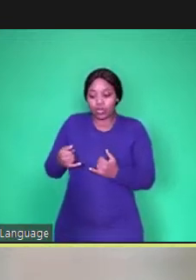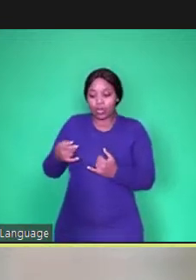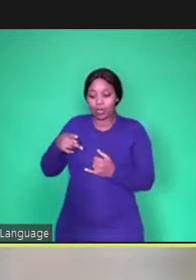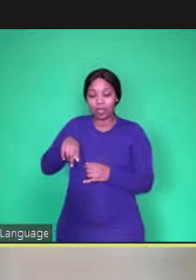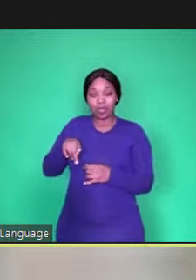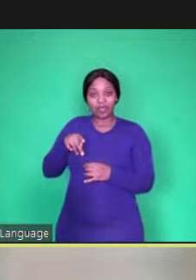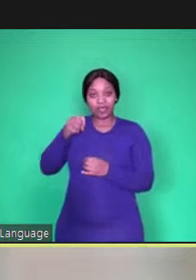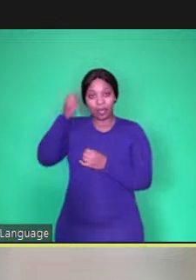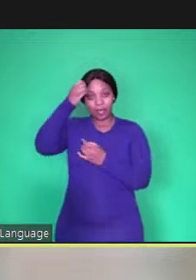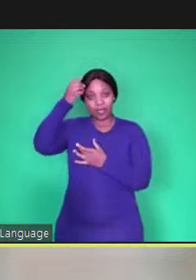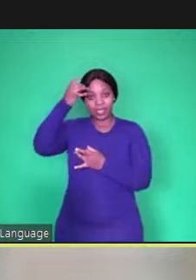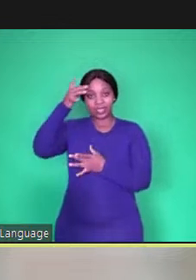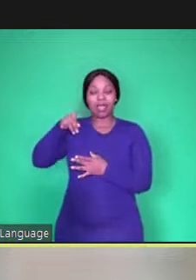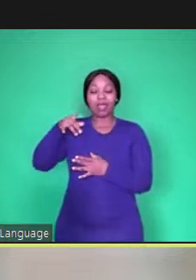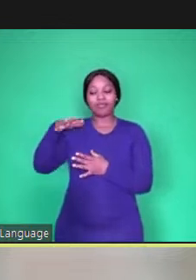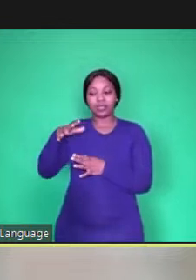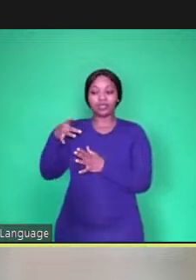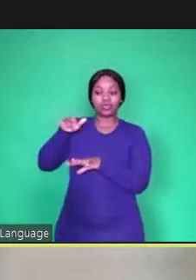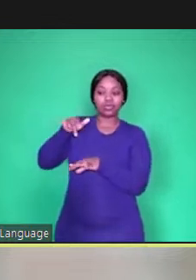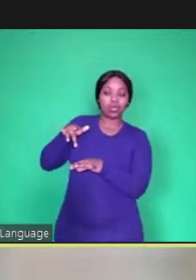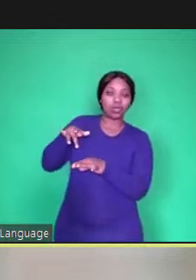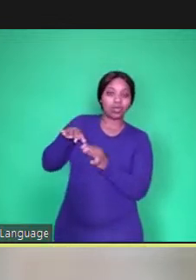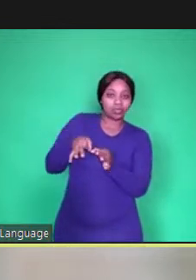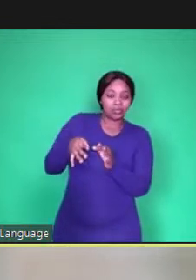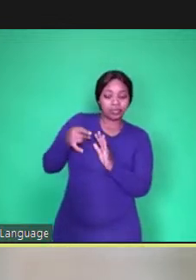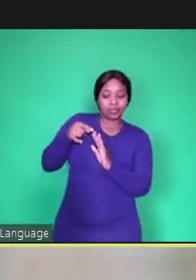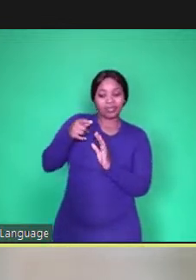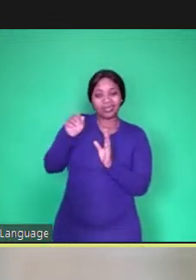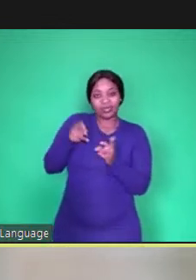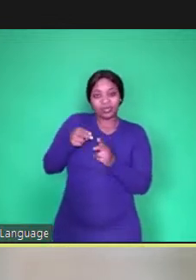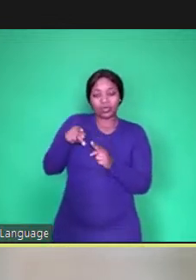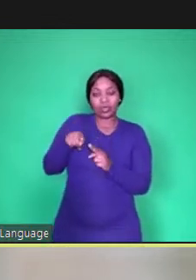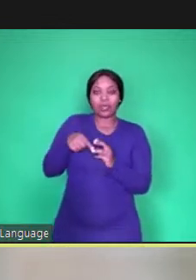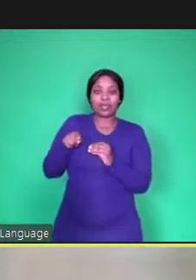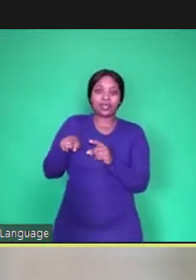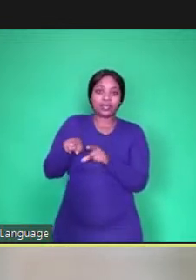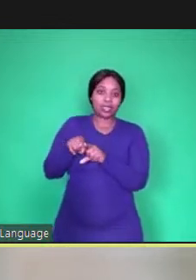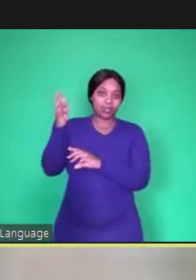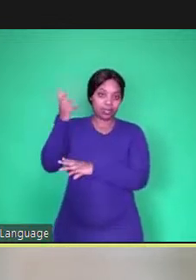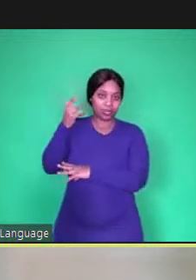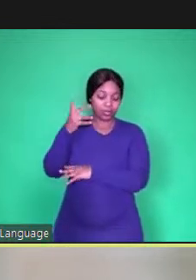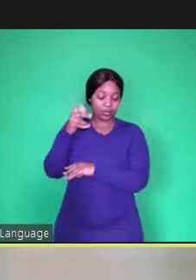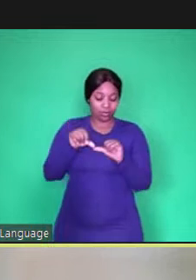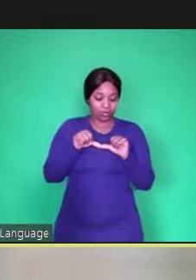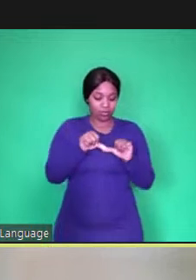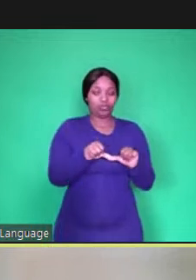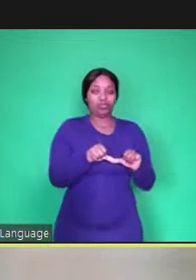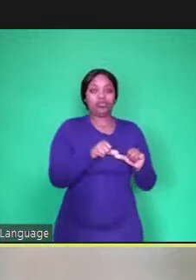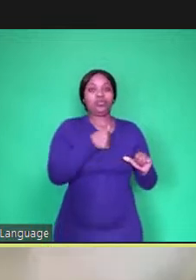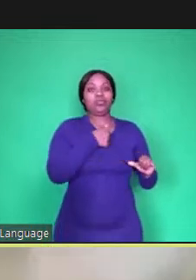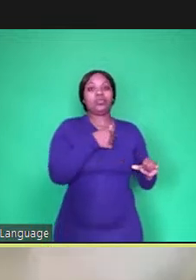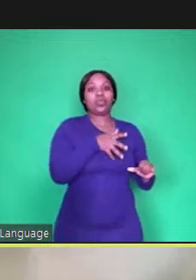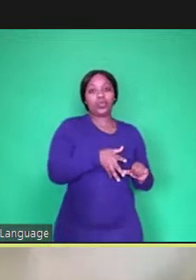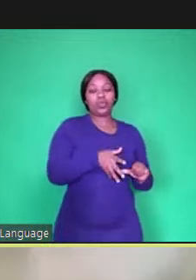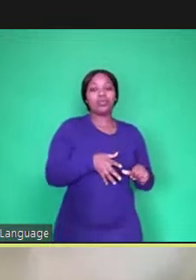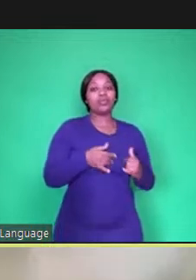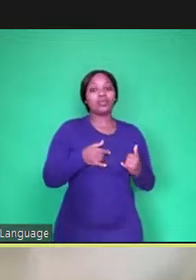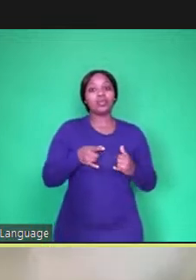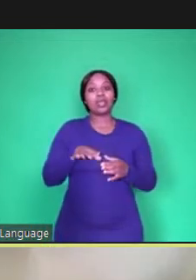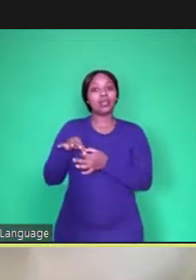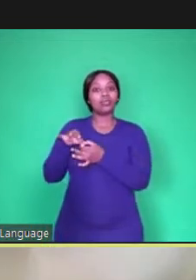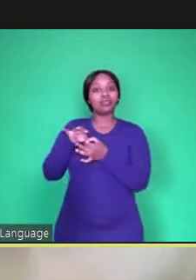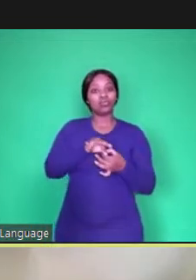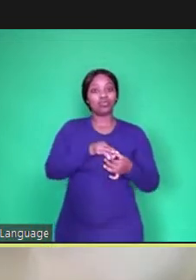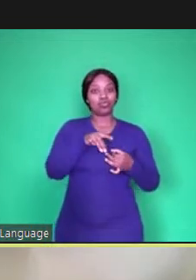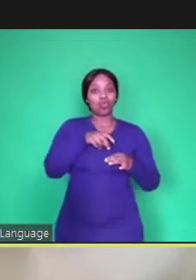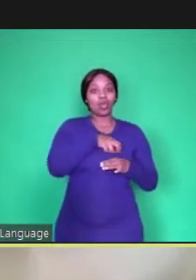and urbanization. So the contribution the presentation is going to make is in relation to internal migration